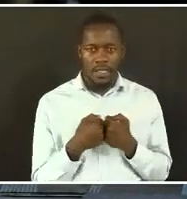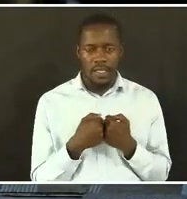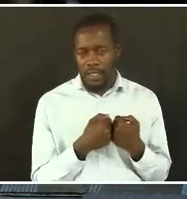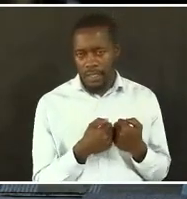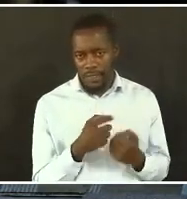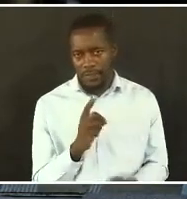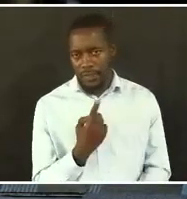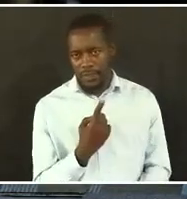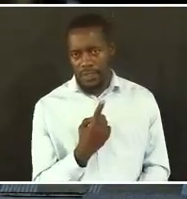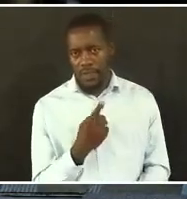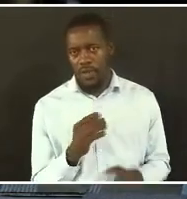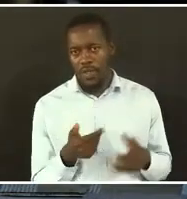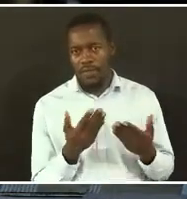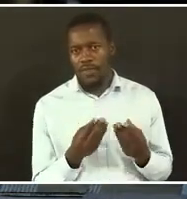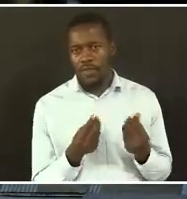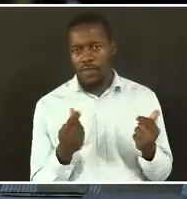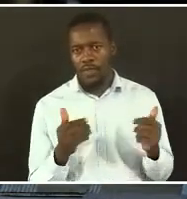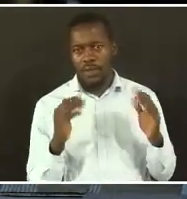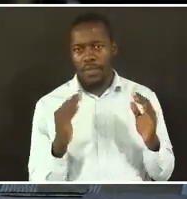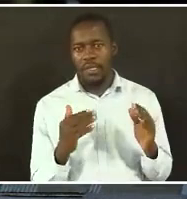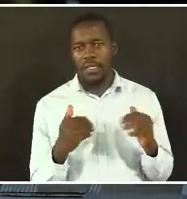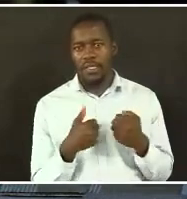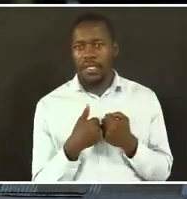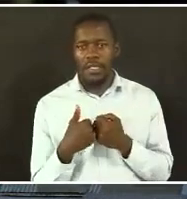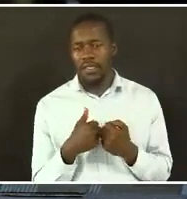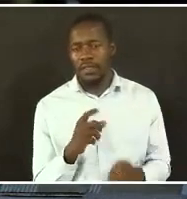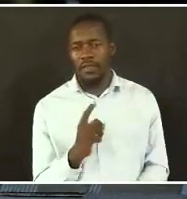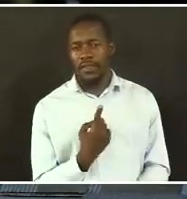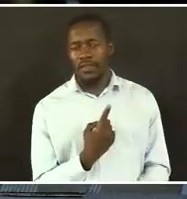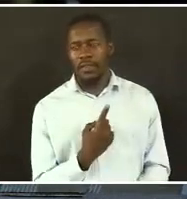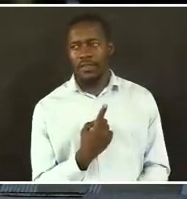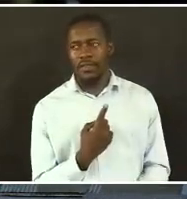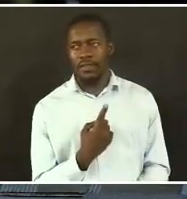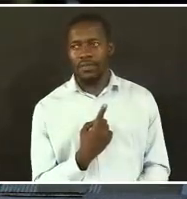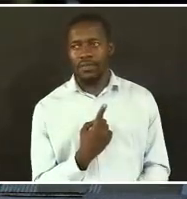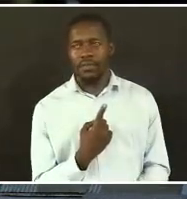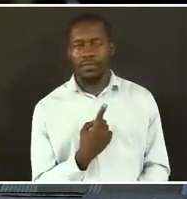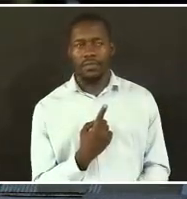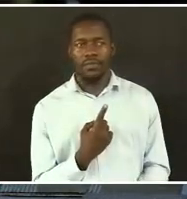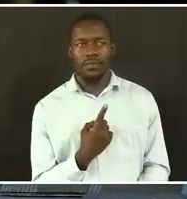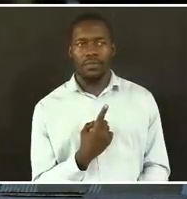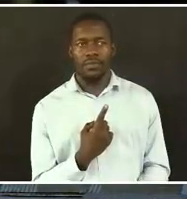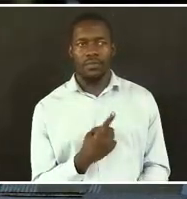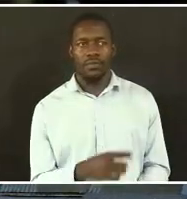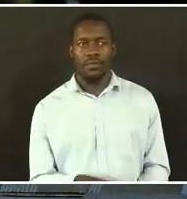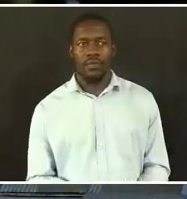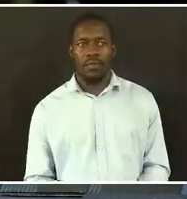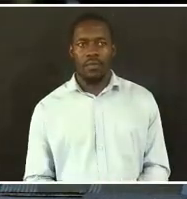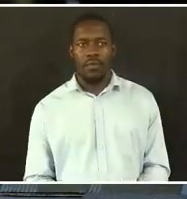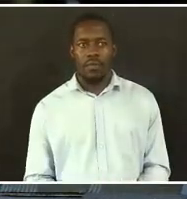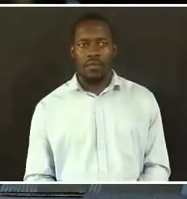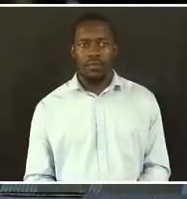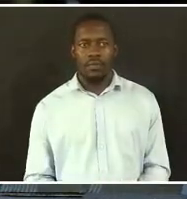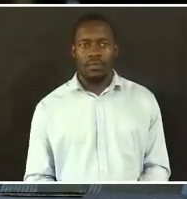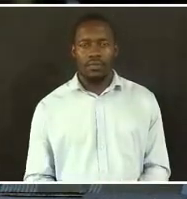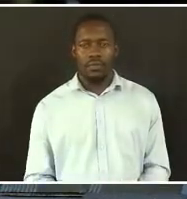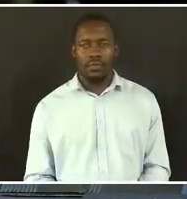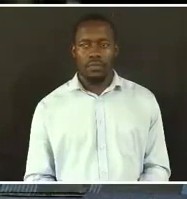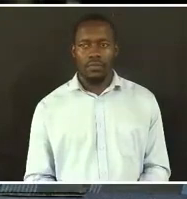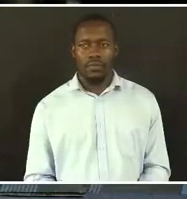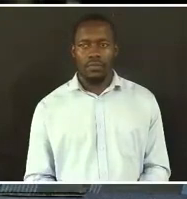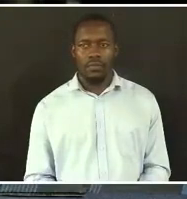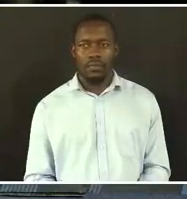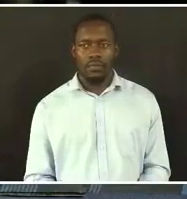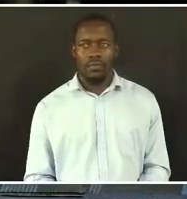are. Someone can't come to you in a counseling room and is bleeding and you want to share with him or her on